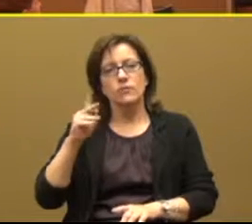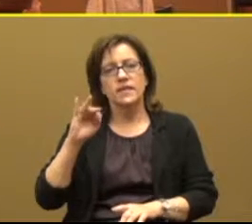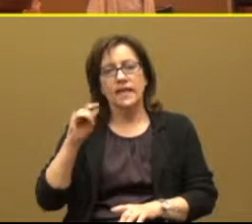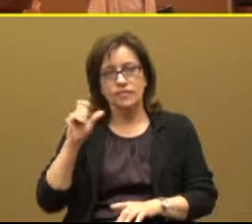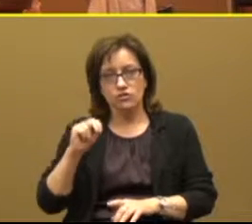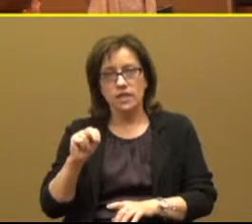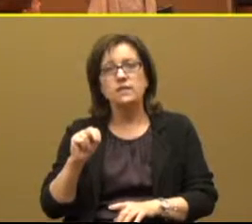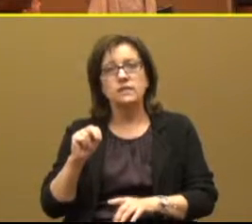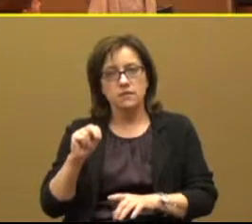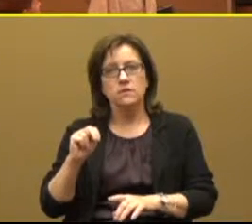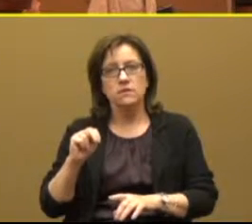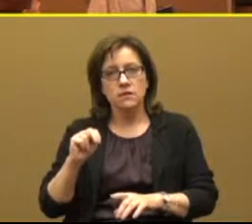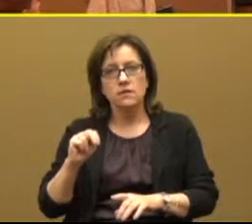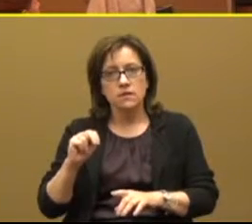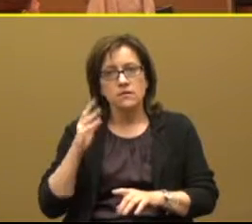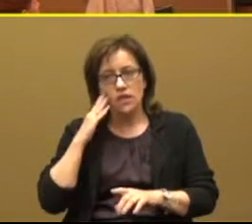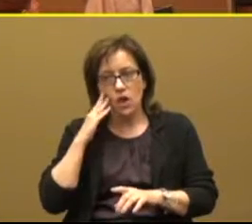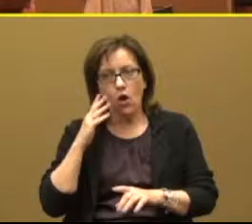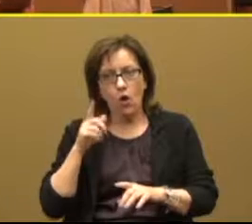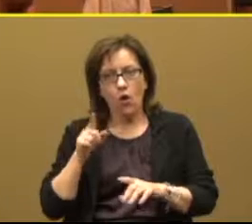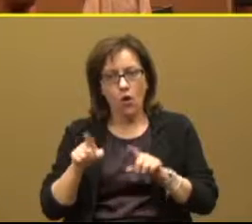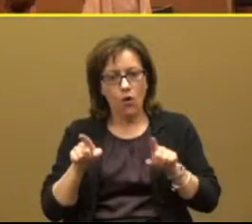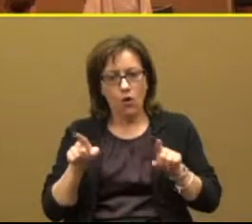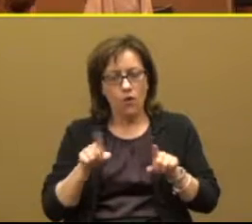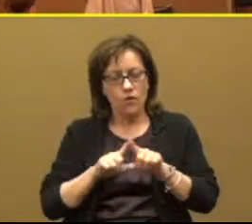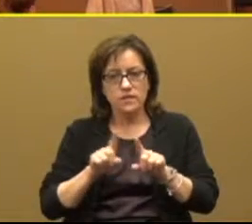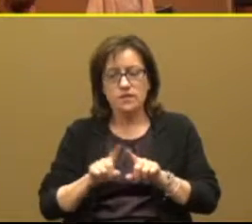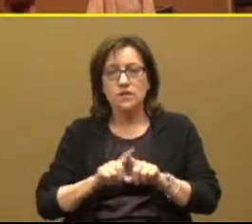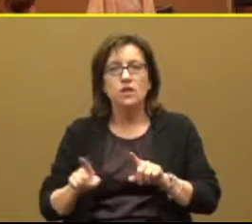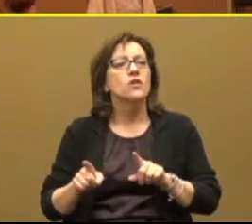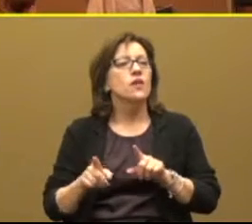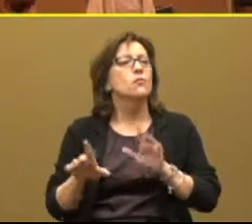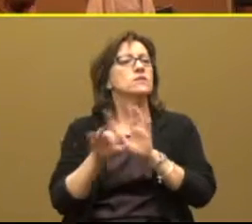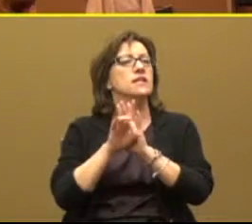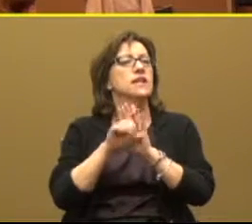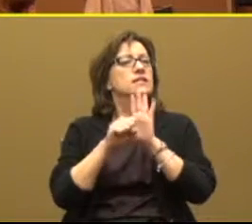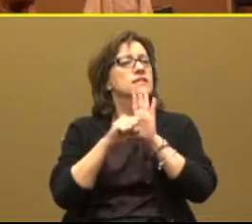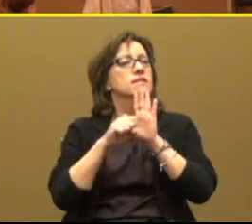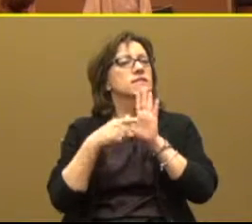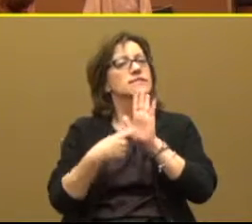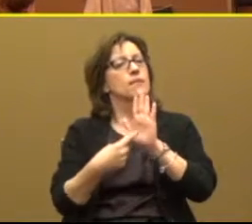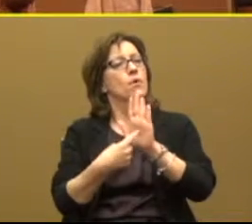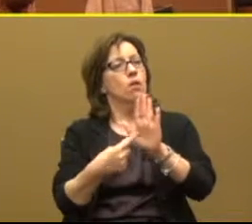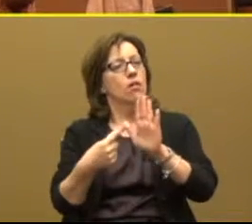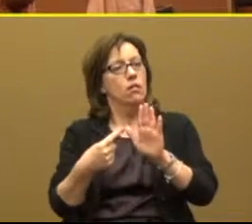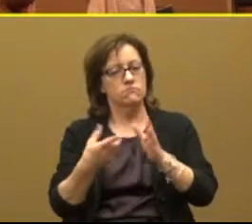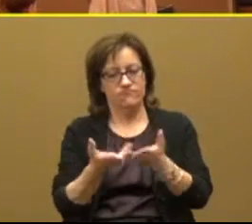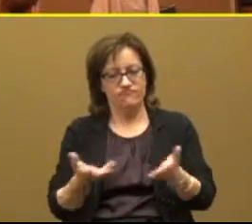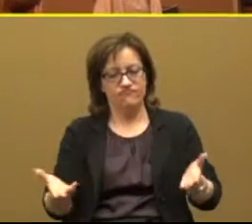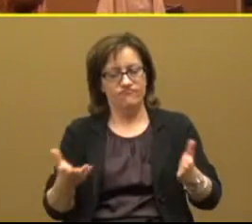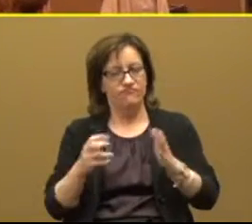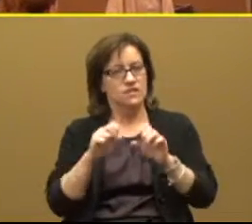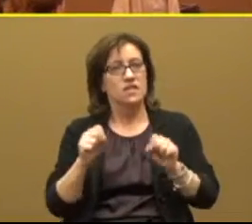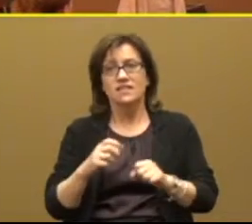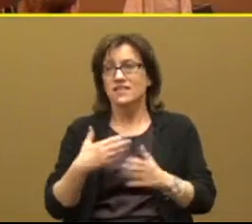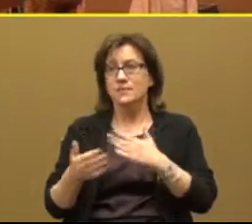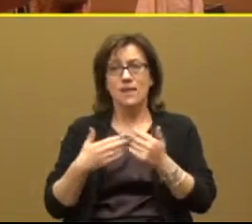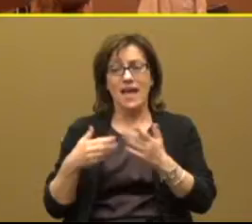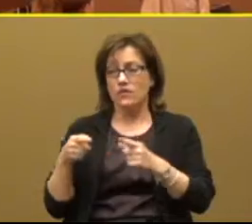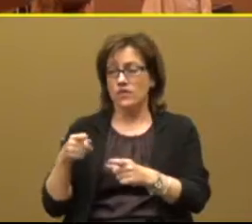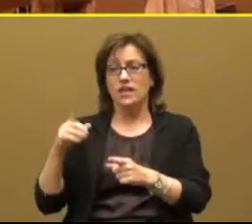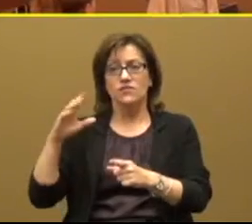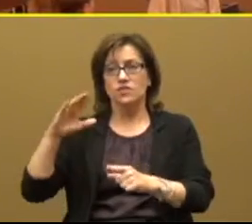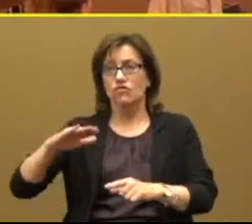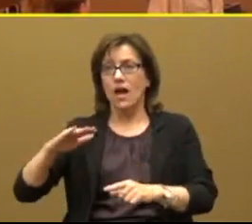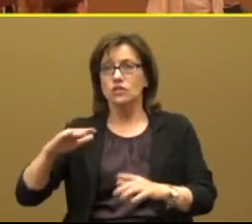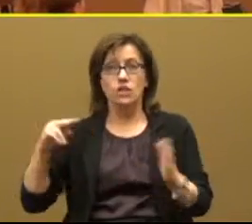symbol system. Because as we said, does it matter if the child is looking at the symbol right now?